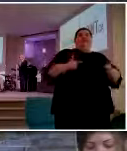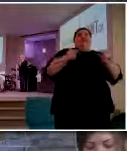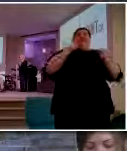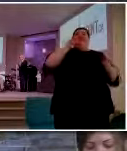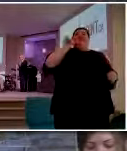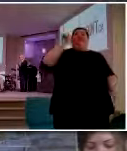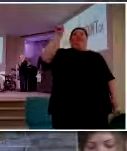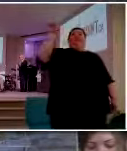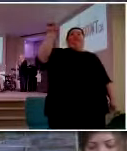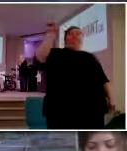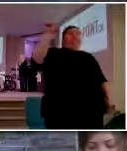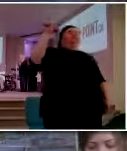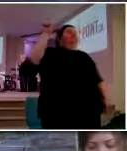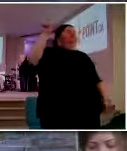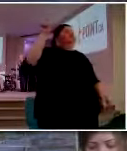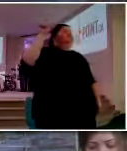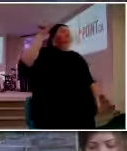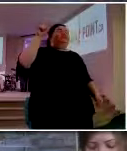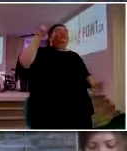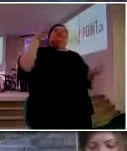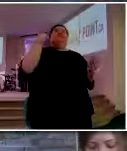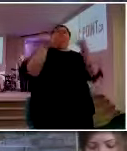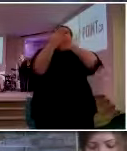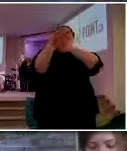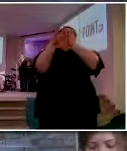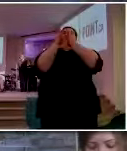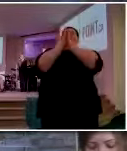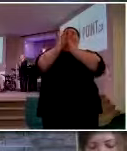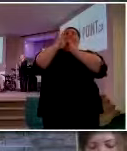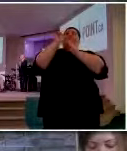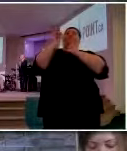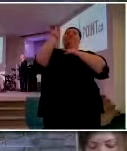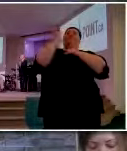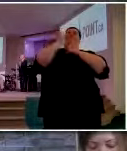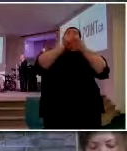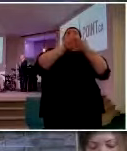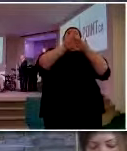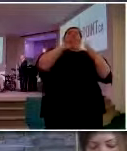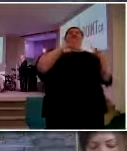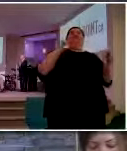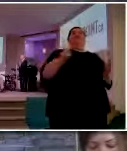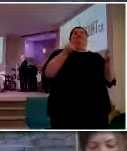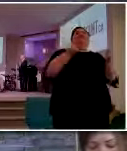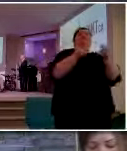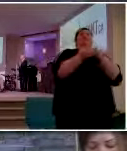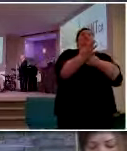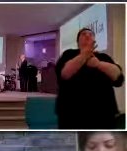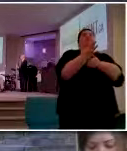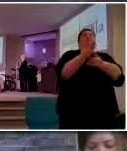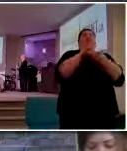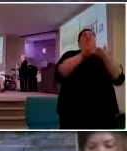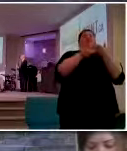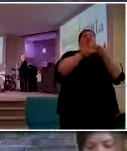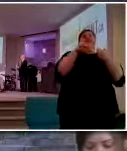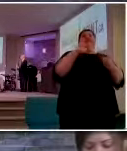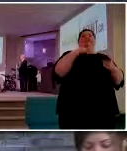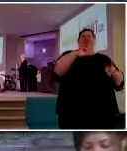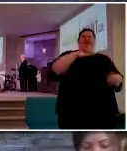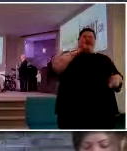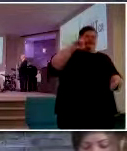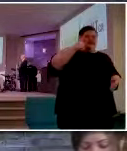And God, I'm asking You, God, to forgive me of my sin this morning. I'm asking You, God, to forgive me of my attitude,